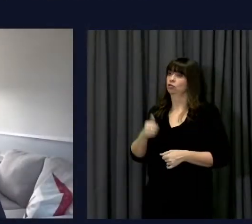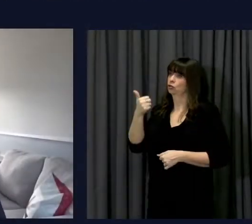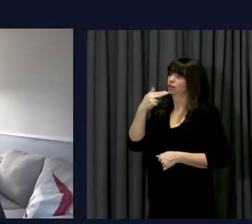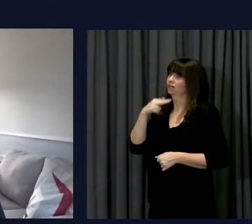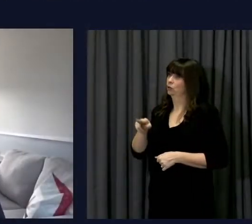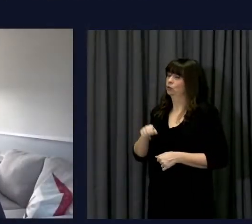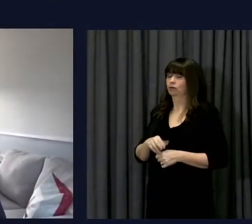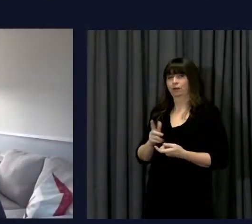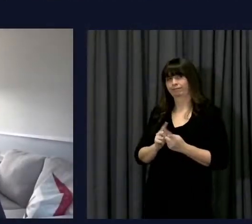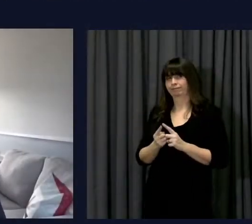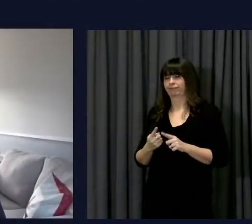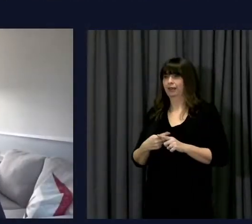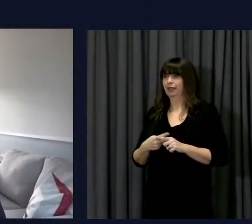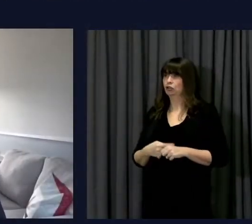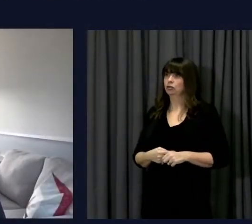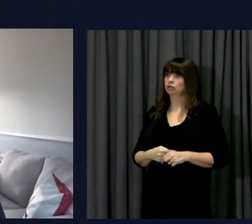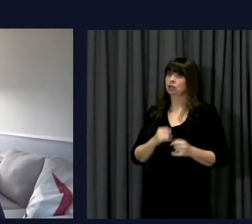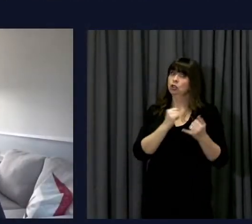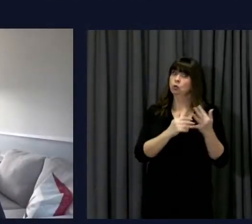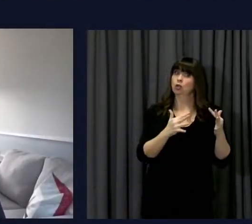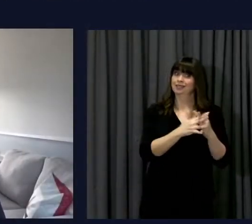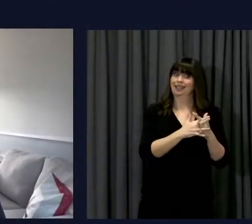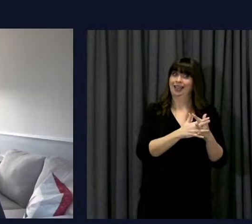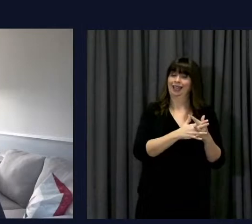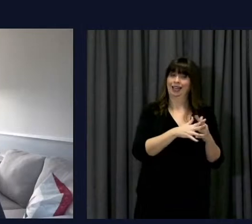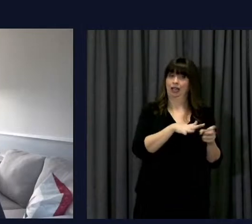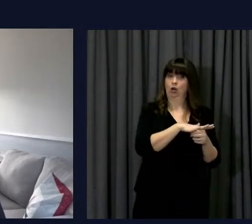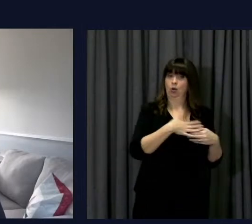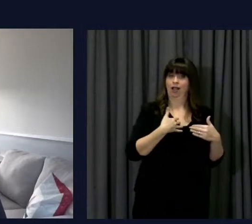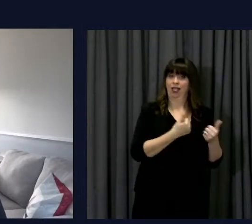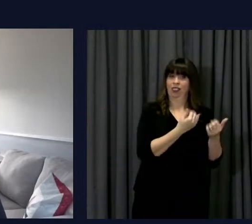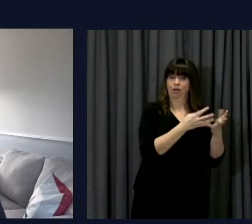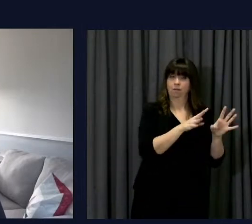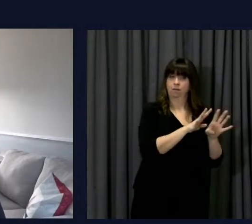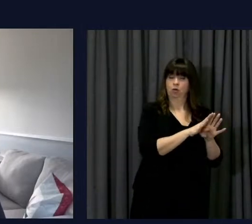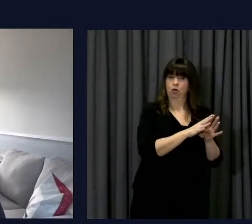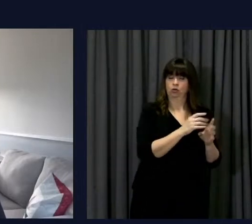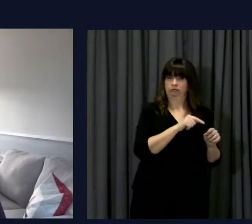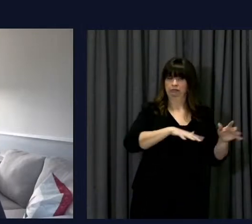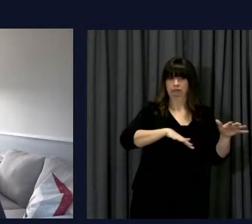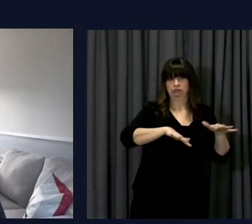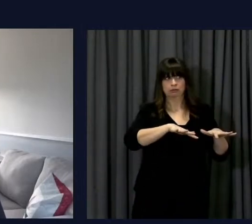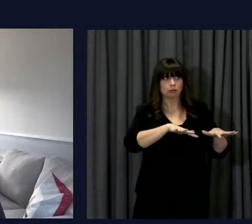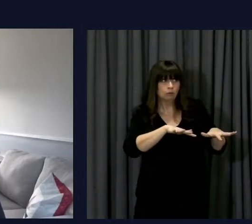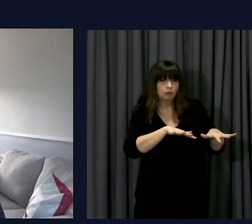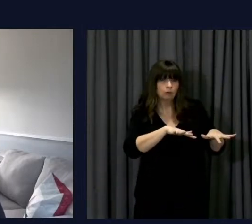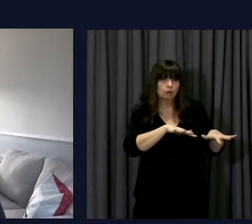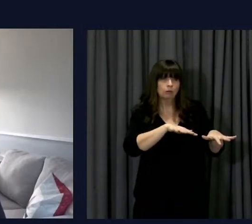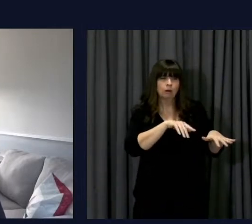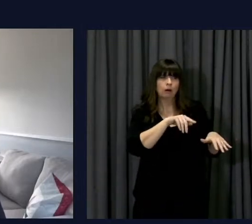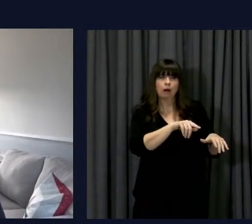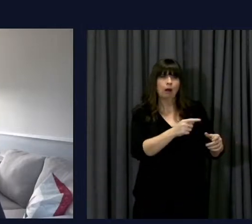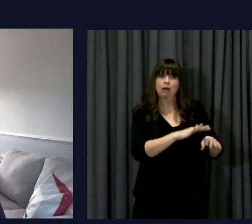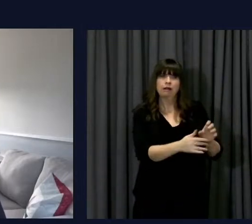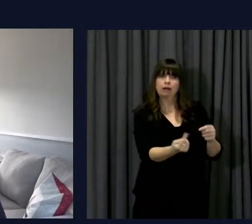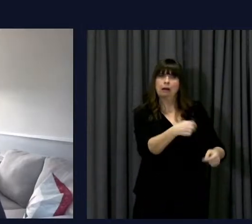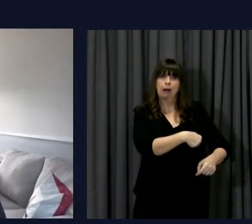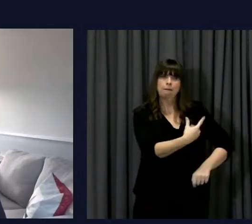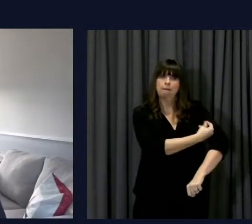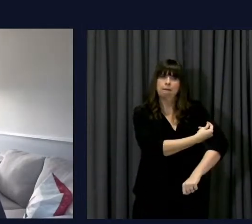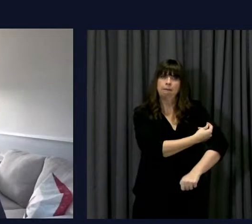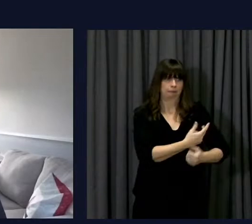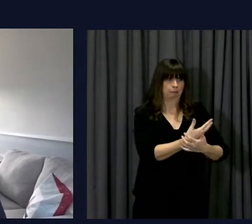Swansea Bay University Health Board recently announced that they were experiencing a sharp rise in the number of people failing to turn up to their